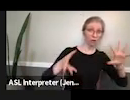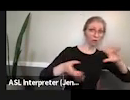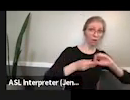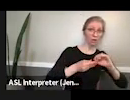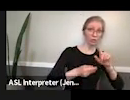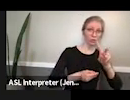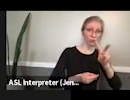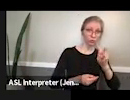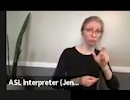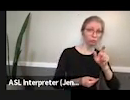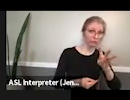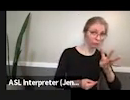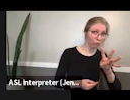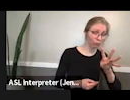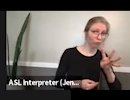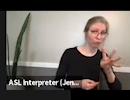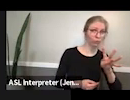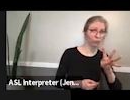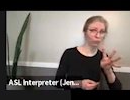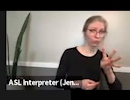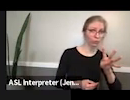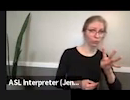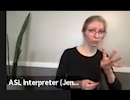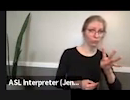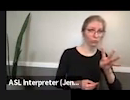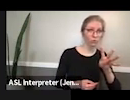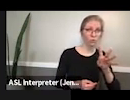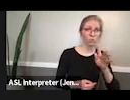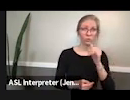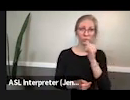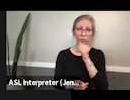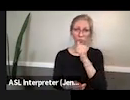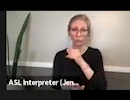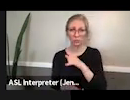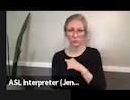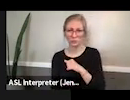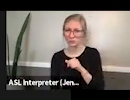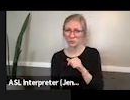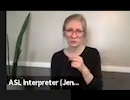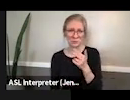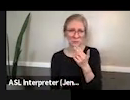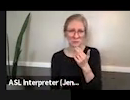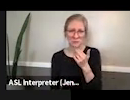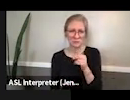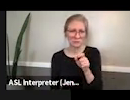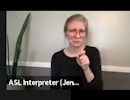224, which is a whopping percentage of